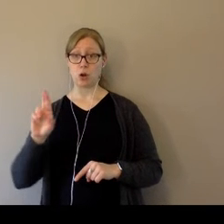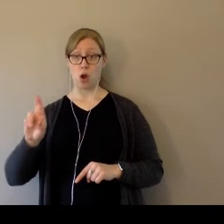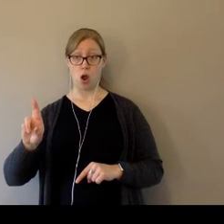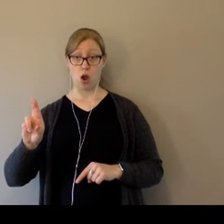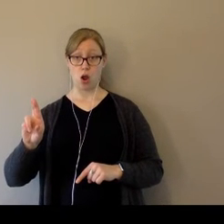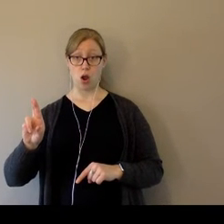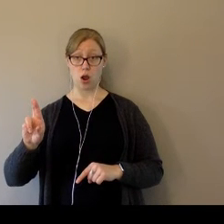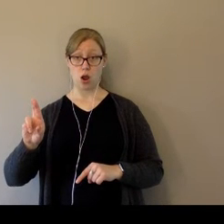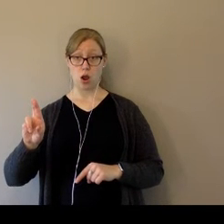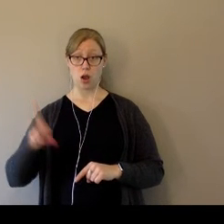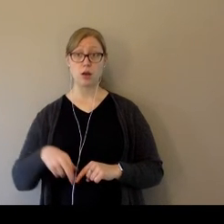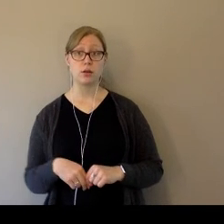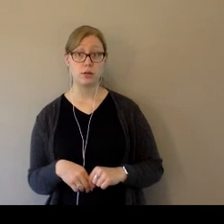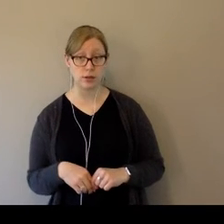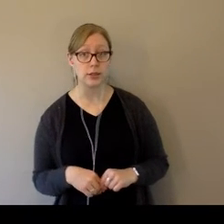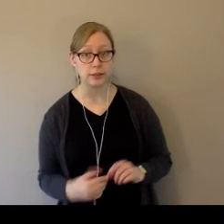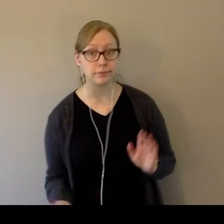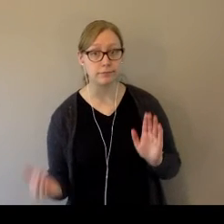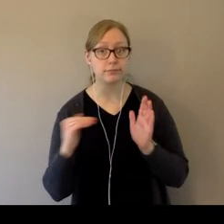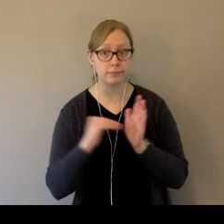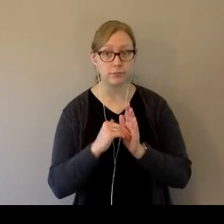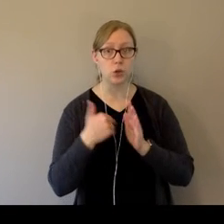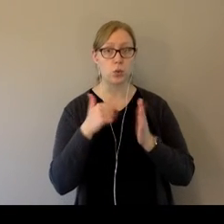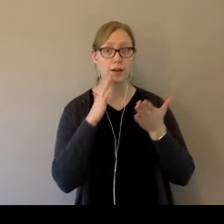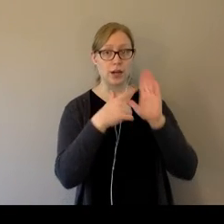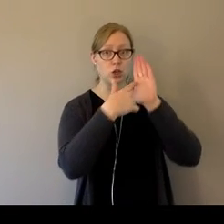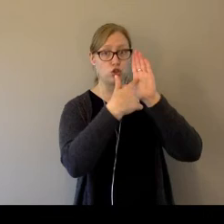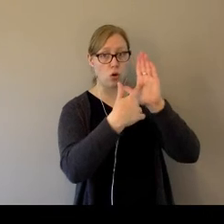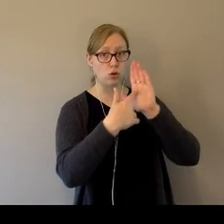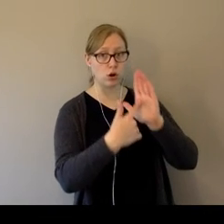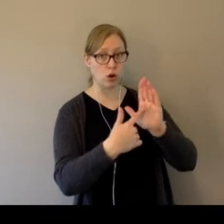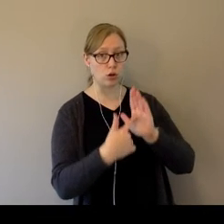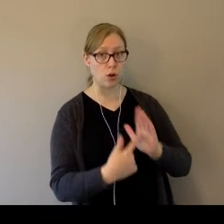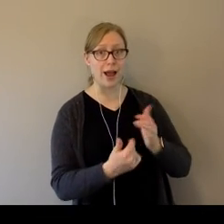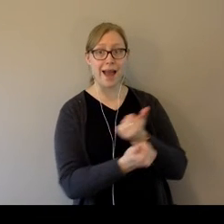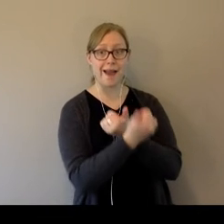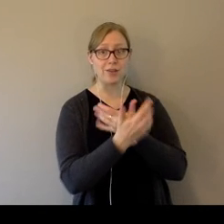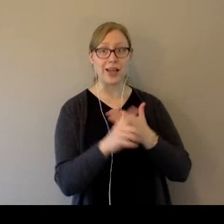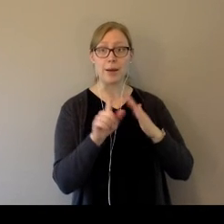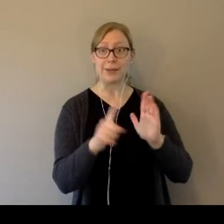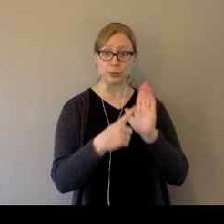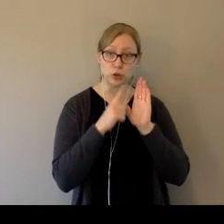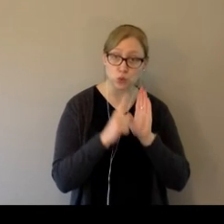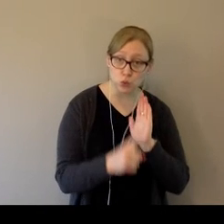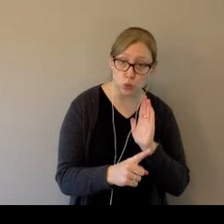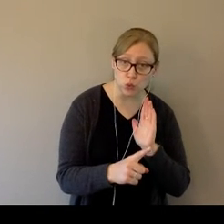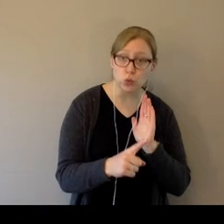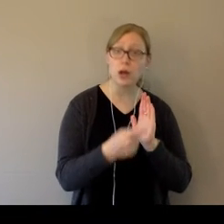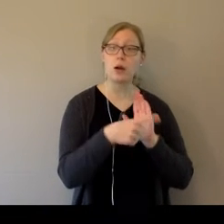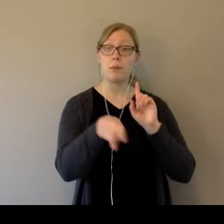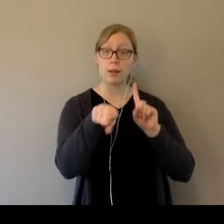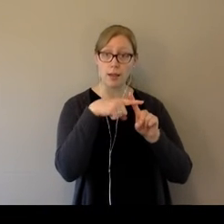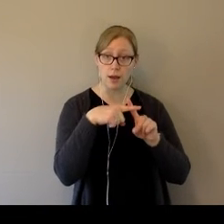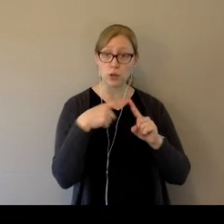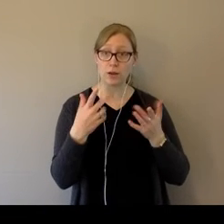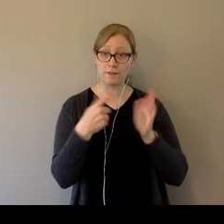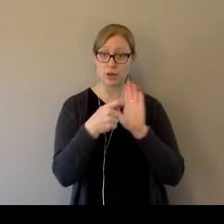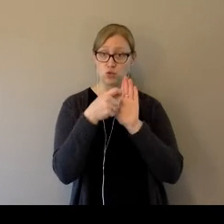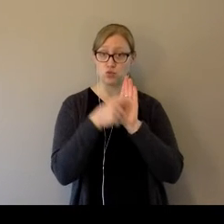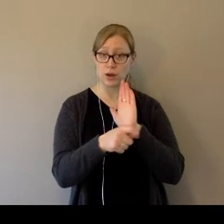And then we've shown everything that needs to be true, and we've written our final answer as a similarity